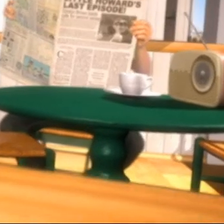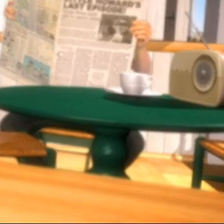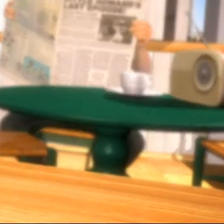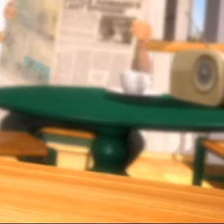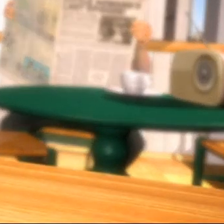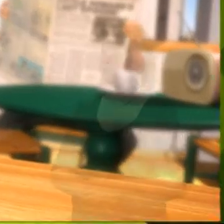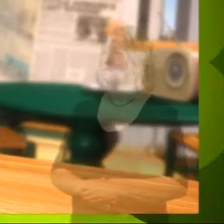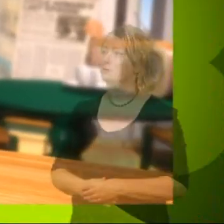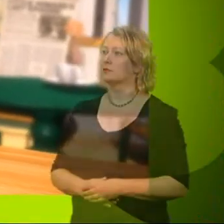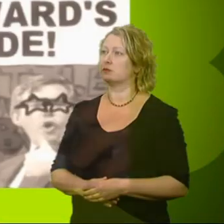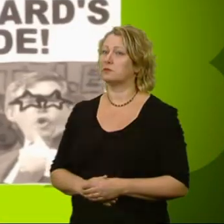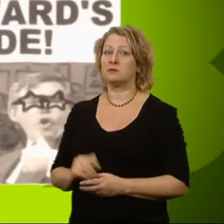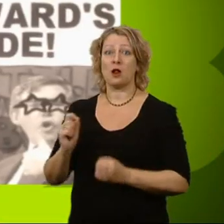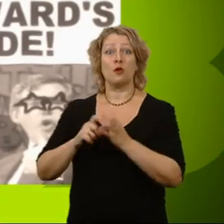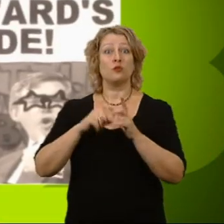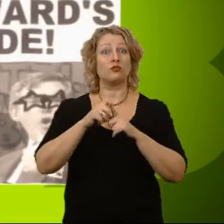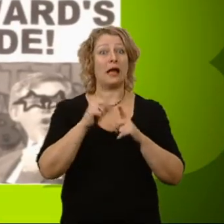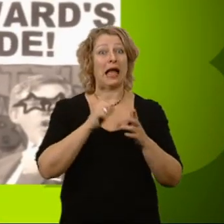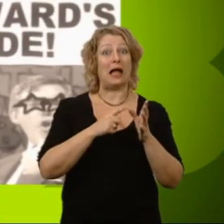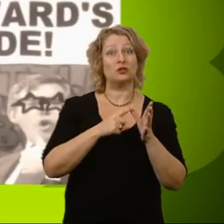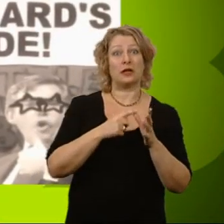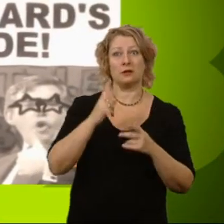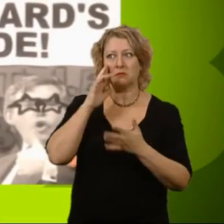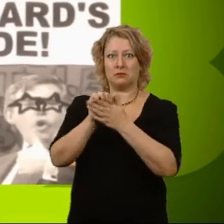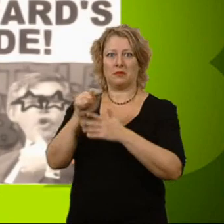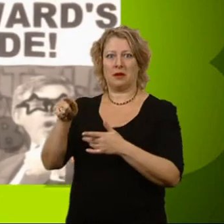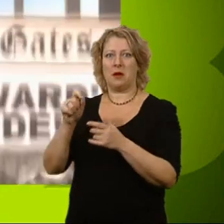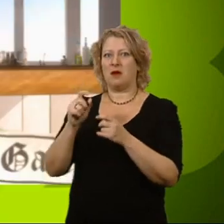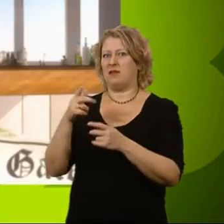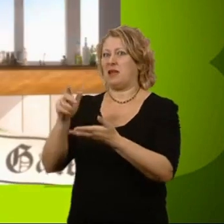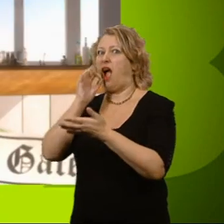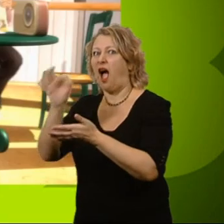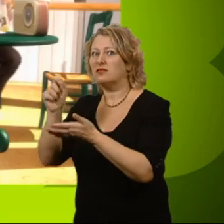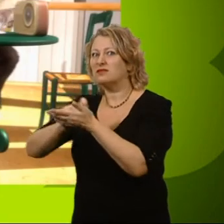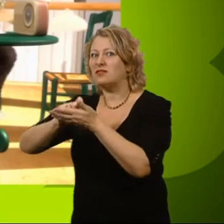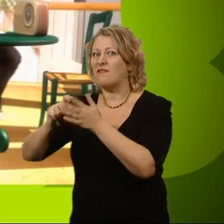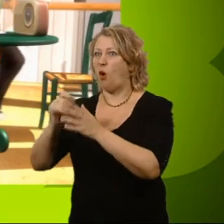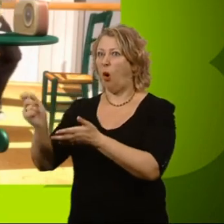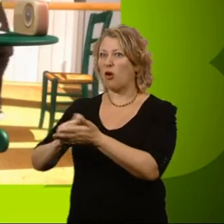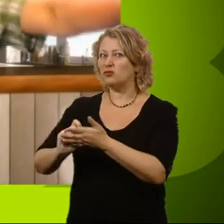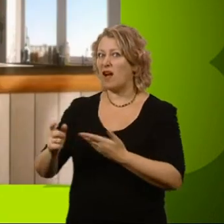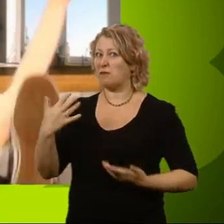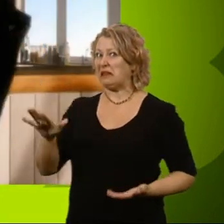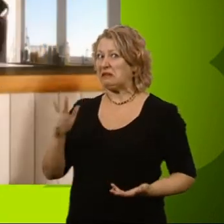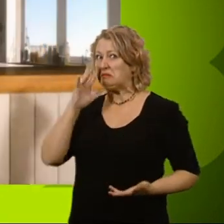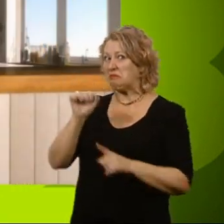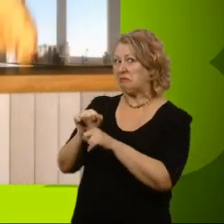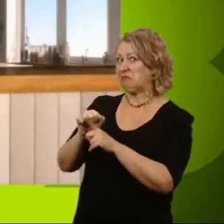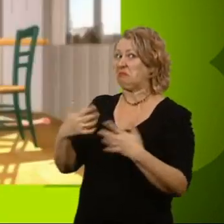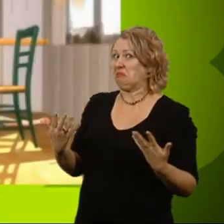Pitt and Angelina Jolie were spotted in Pearly today, asking Barry Chuckle for his autograph.